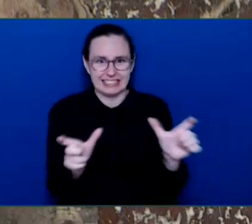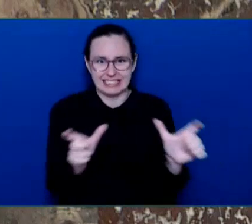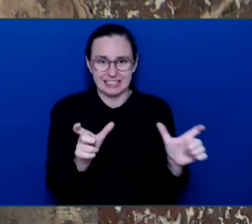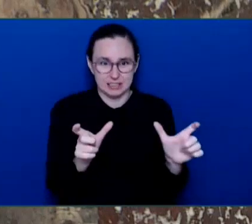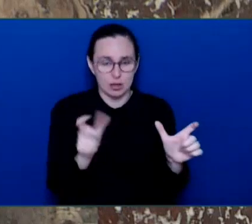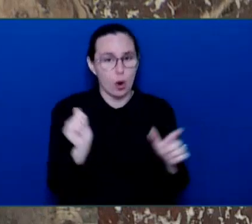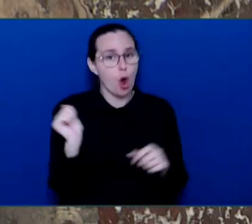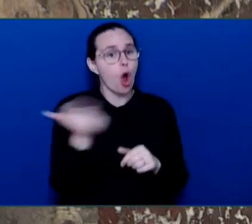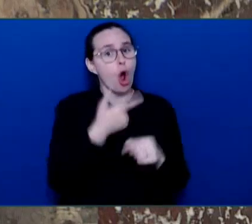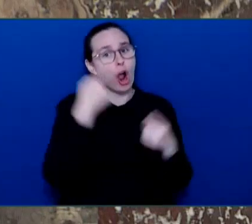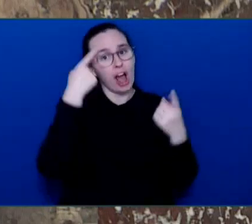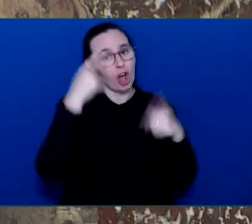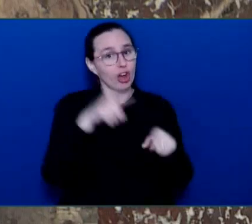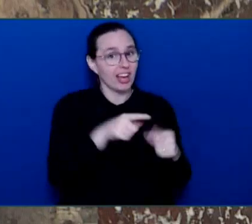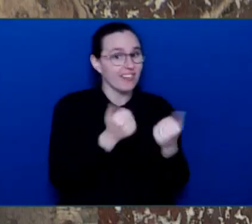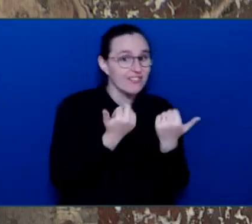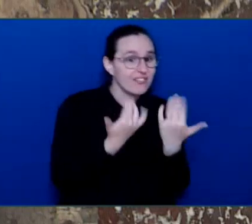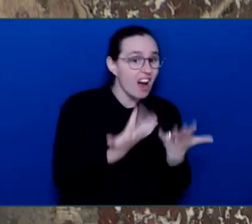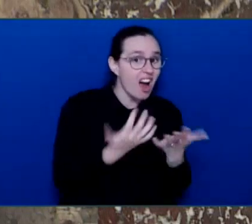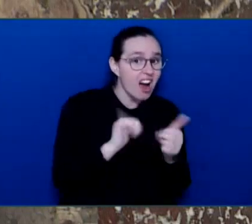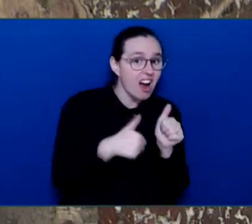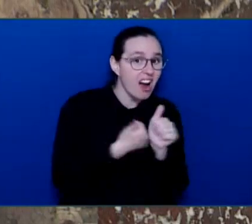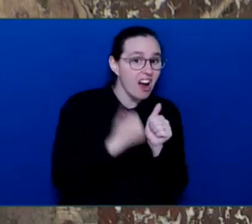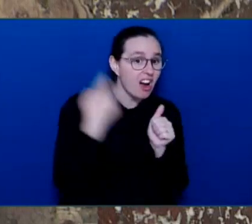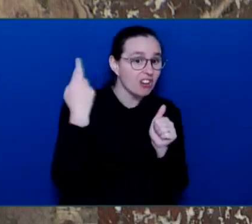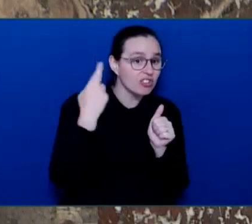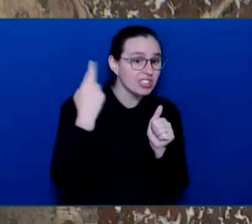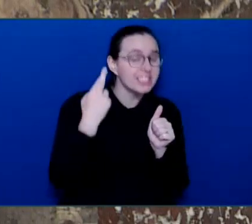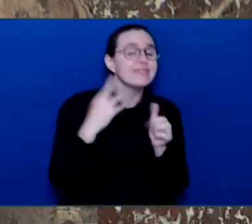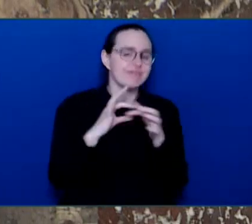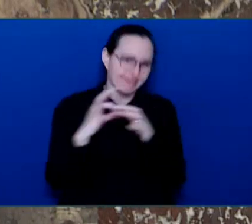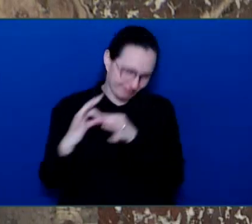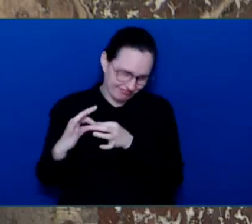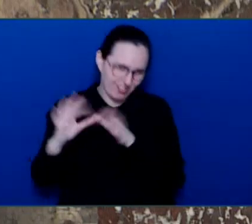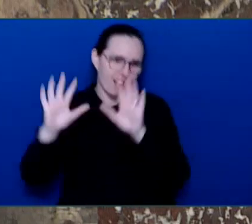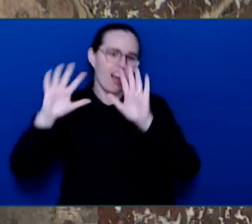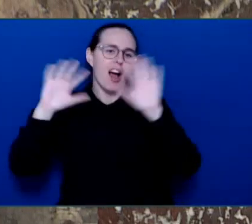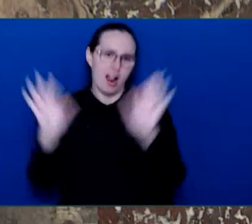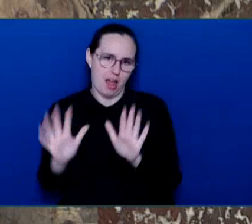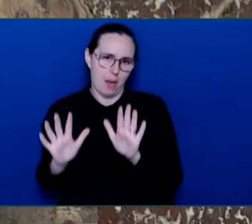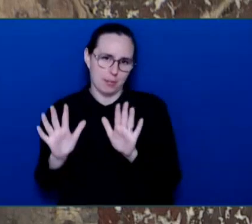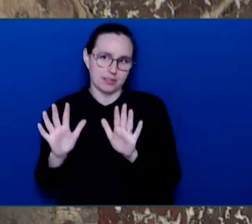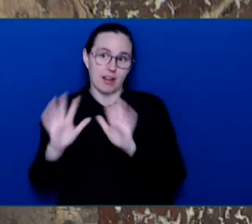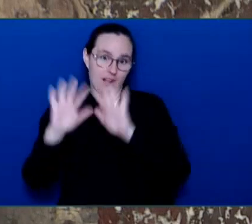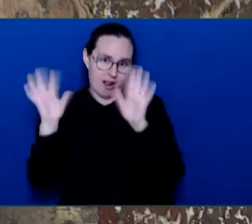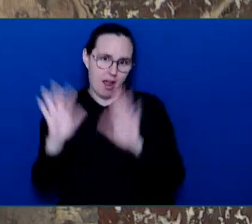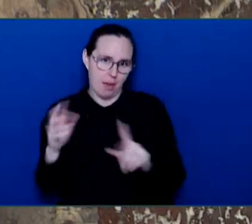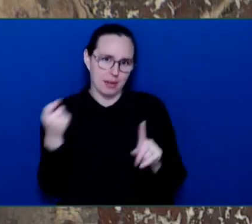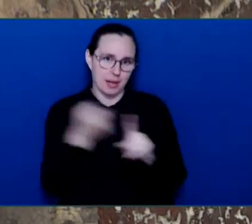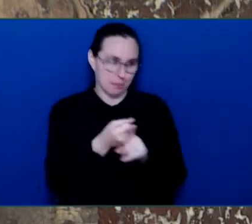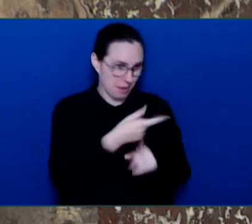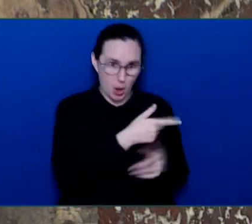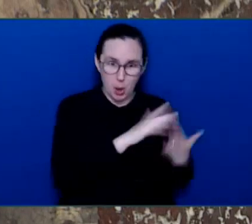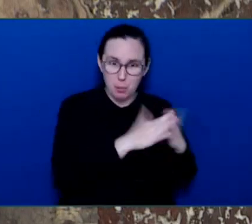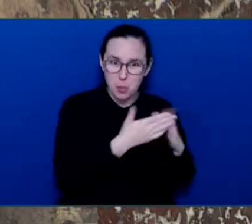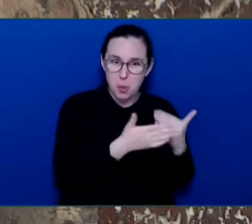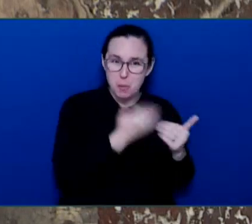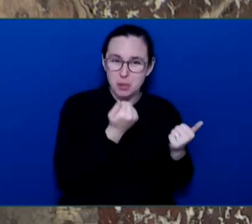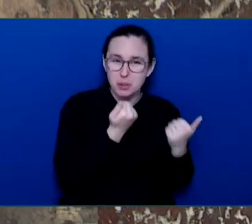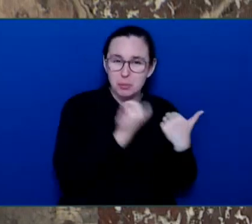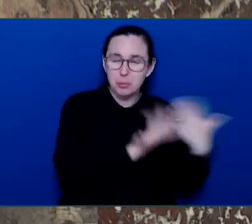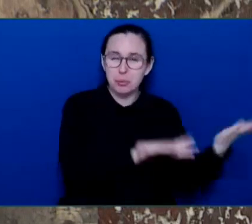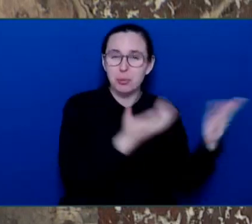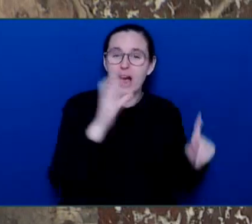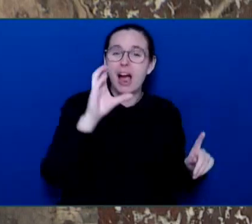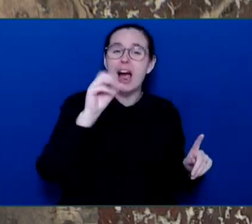down in this province. We're in year 4 of a drought. Cowichan River's drying up. Farmers are struggling.